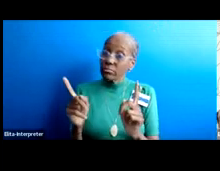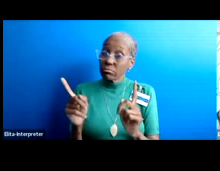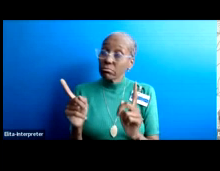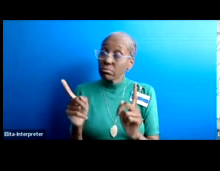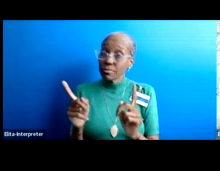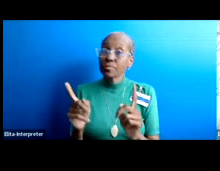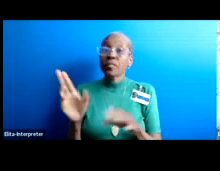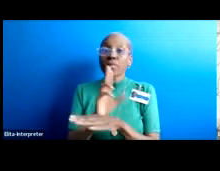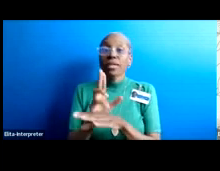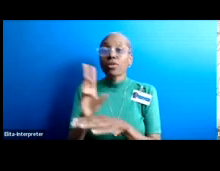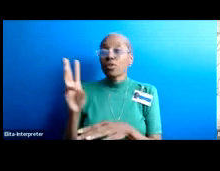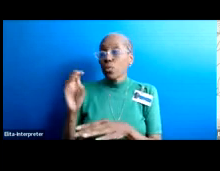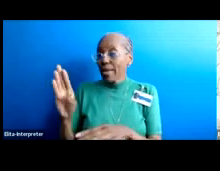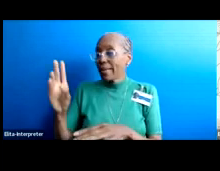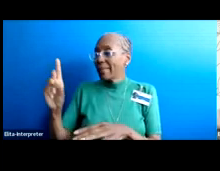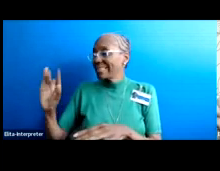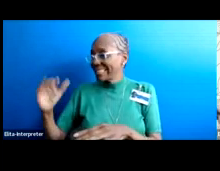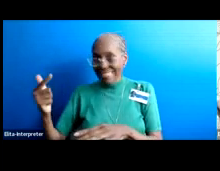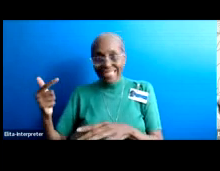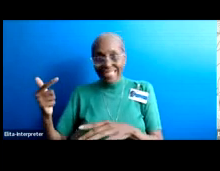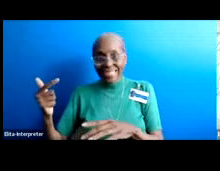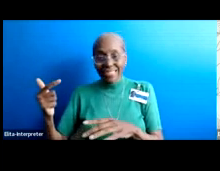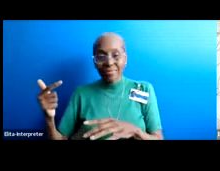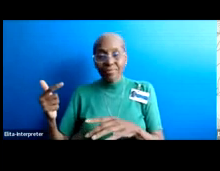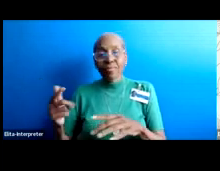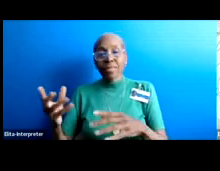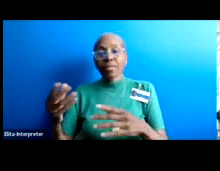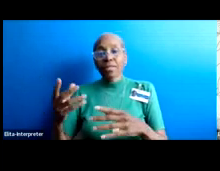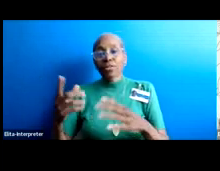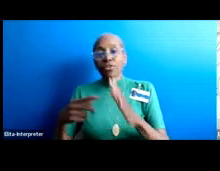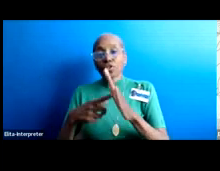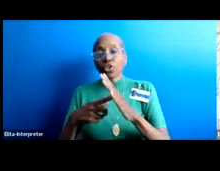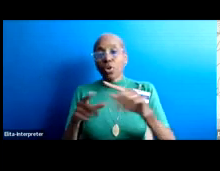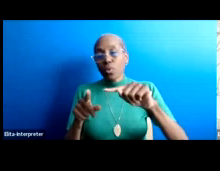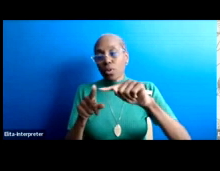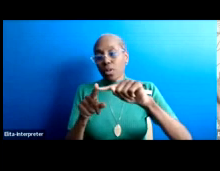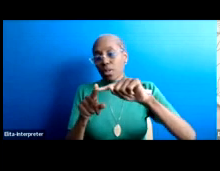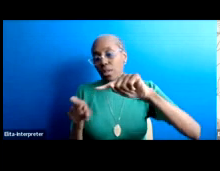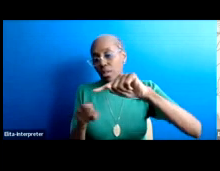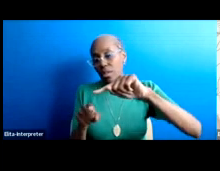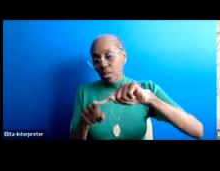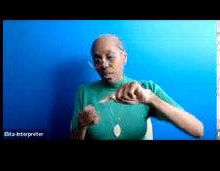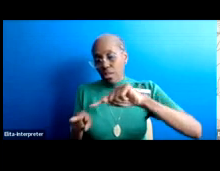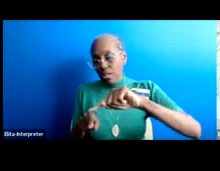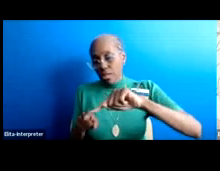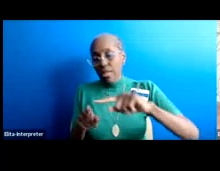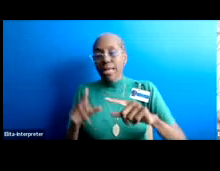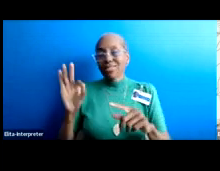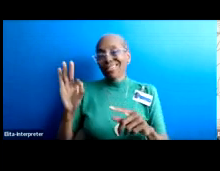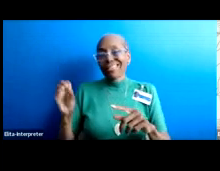So I used the WebDings to give me flag